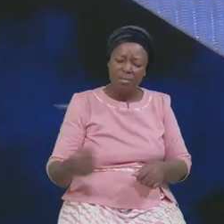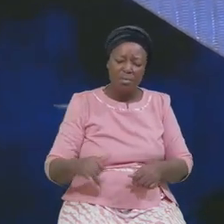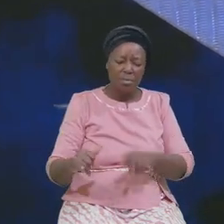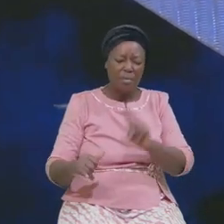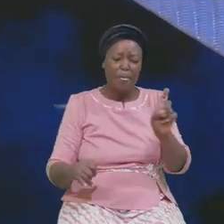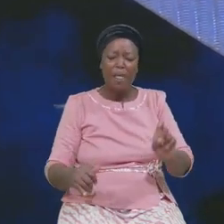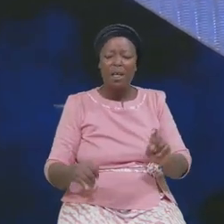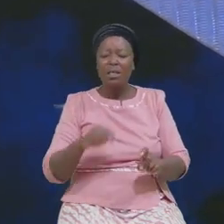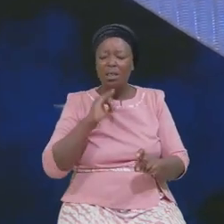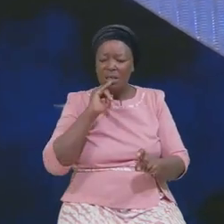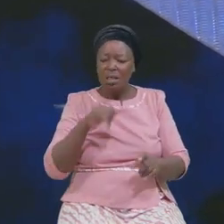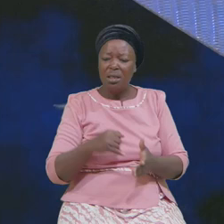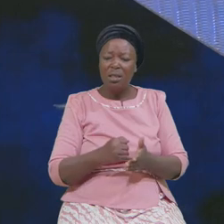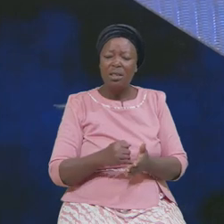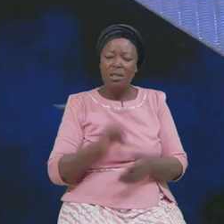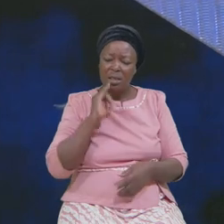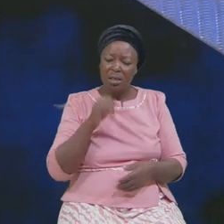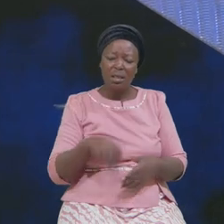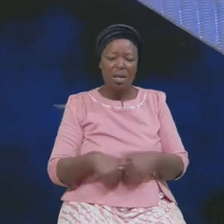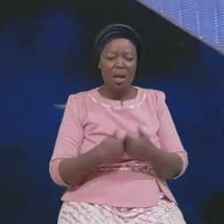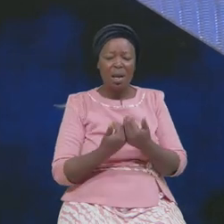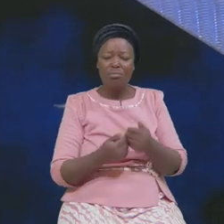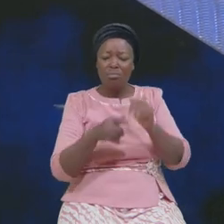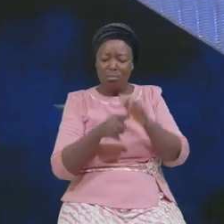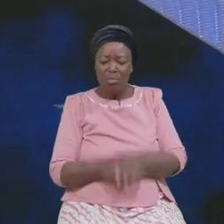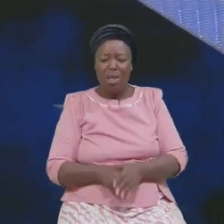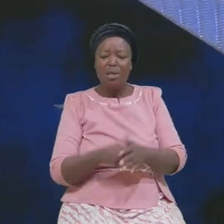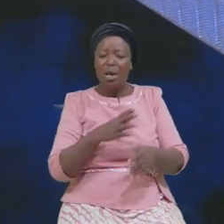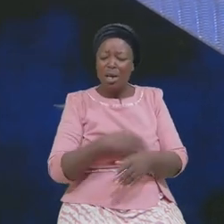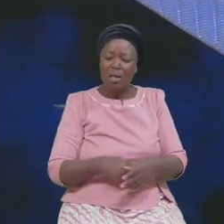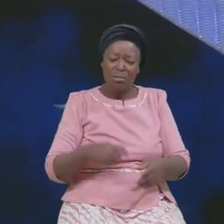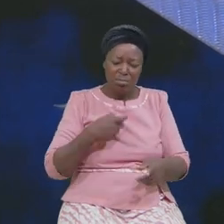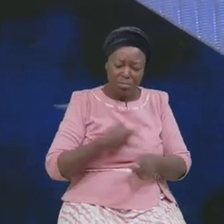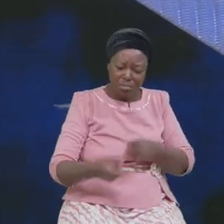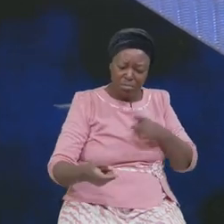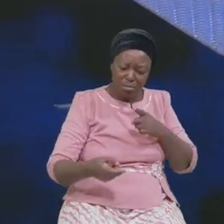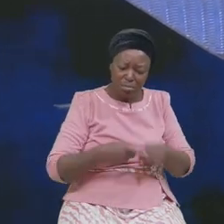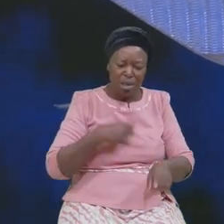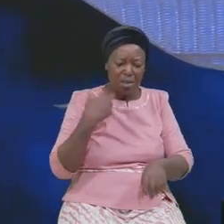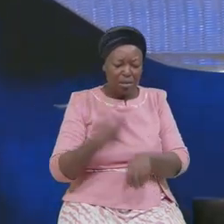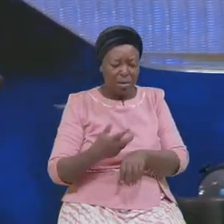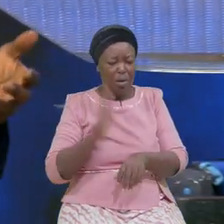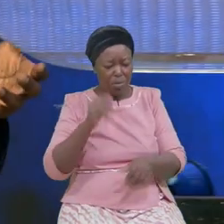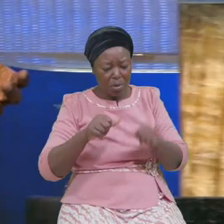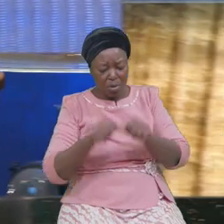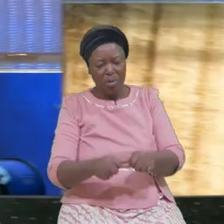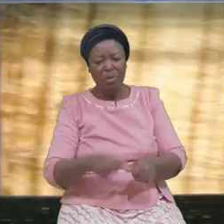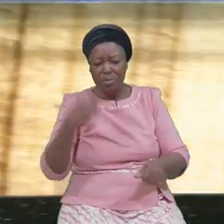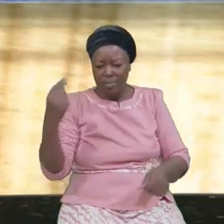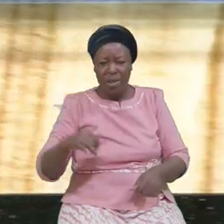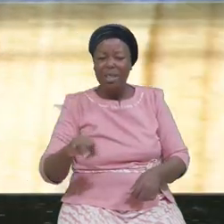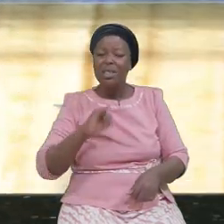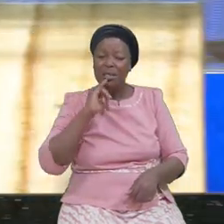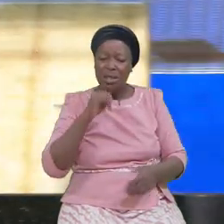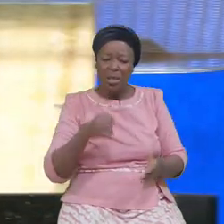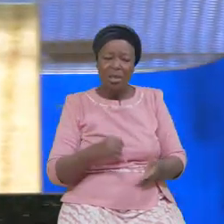how pressure, persecution, difficulty is going to continue forever? Is this how I am going to